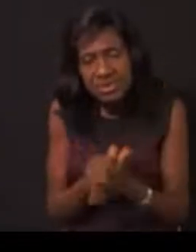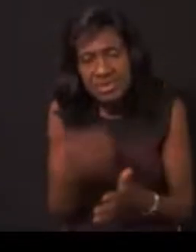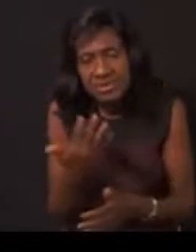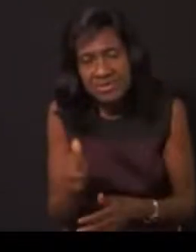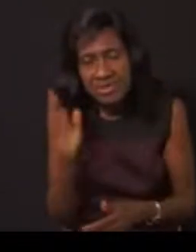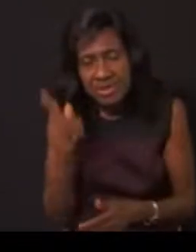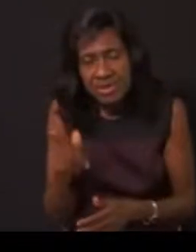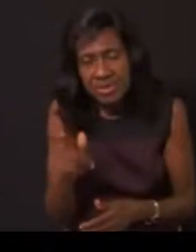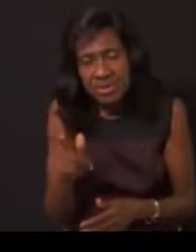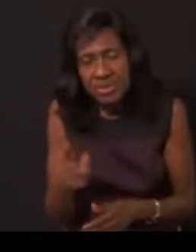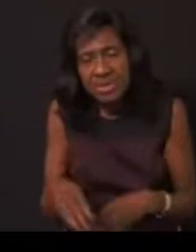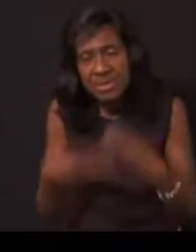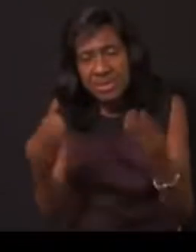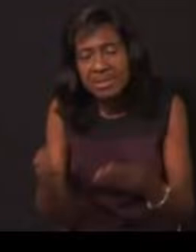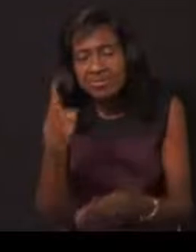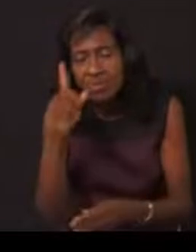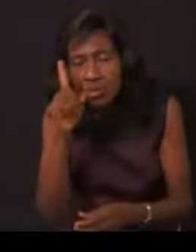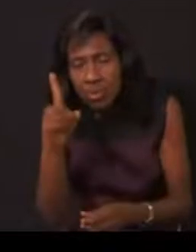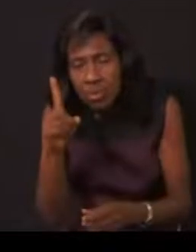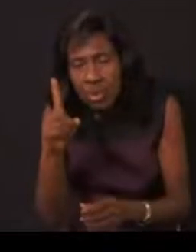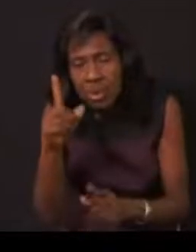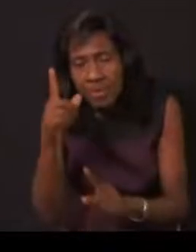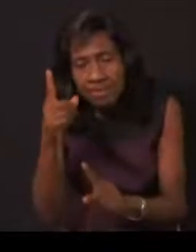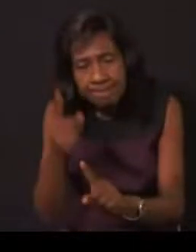provide at least a month's notice. Yes.